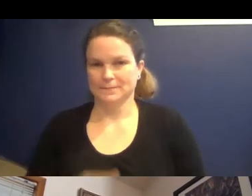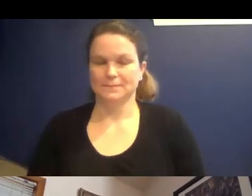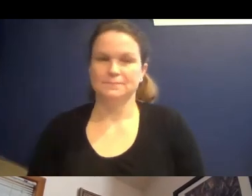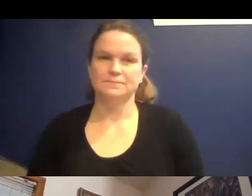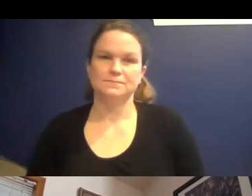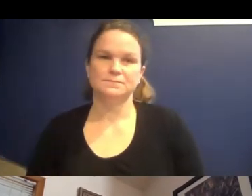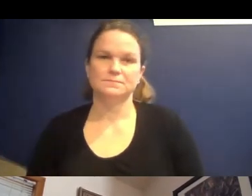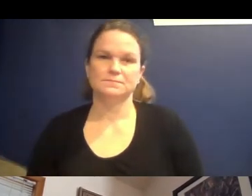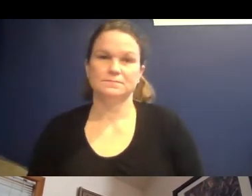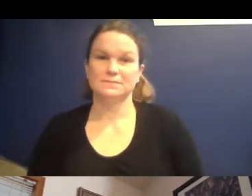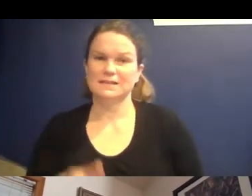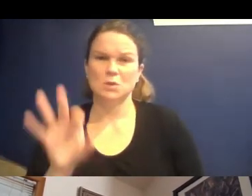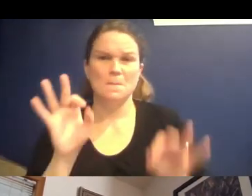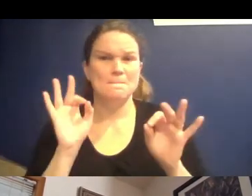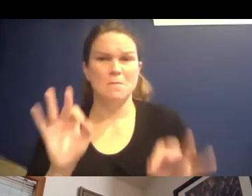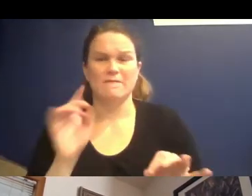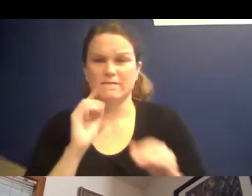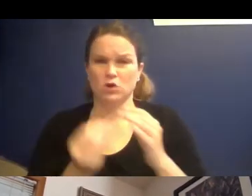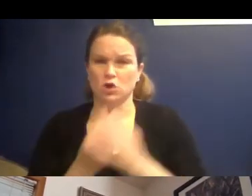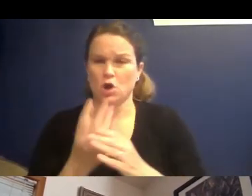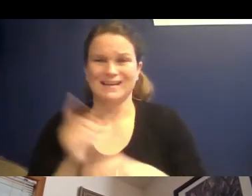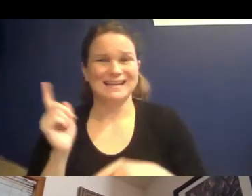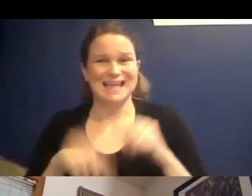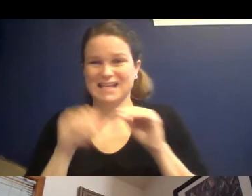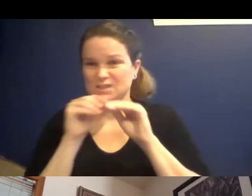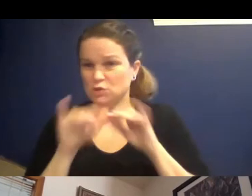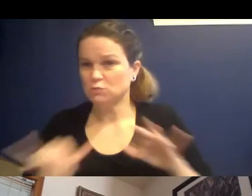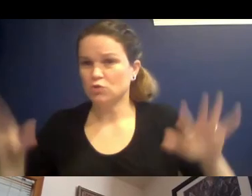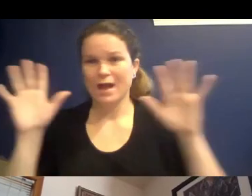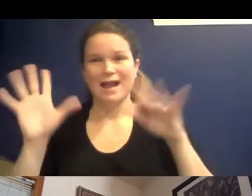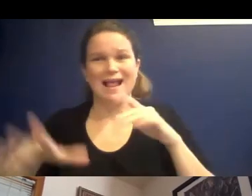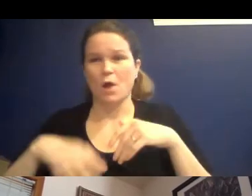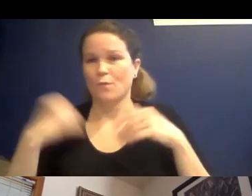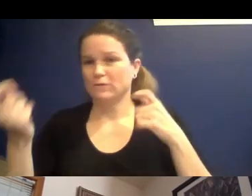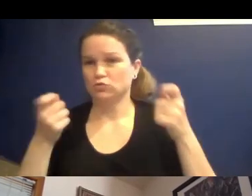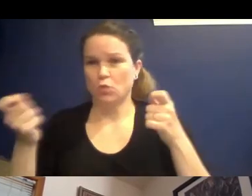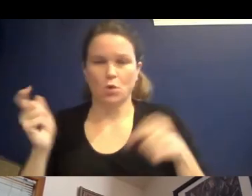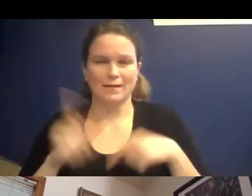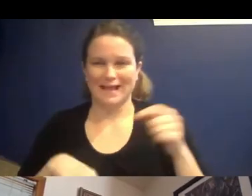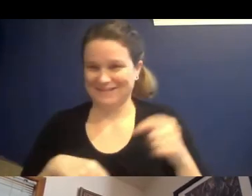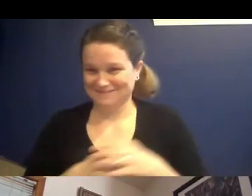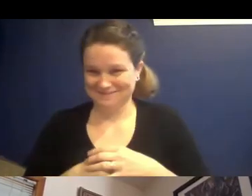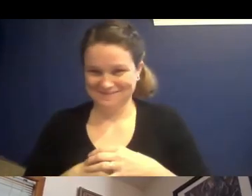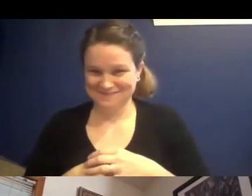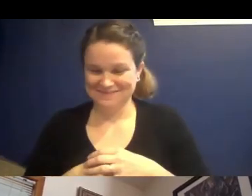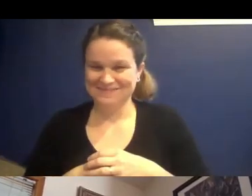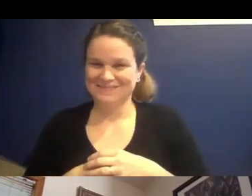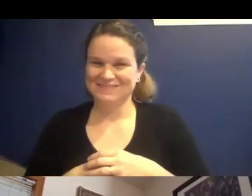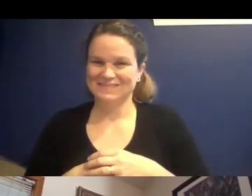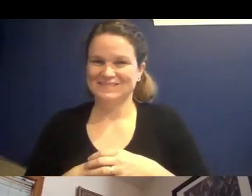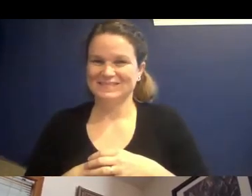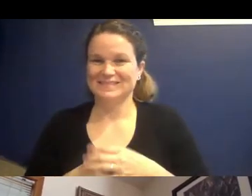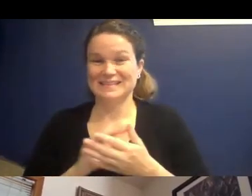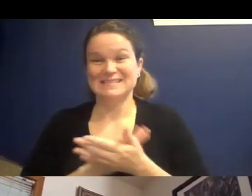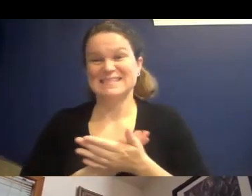It's the perfect garden milkweed. It doesn't spread or get out of control like the other, like showy milkweed, and it makes nice